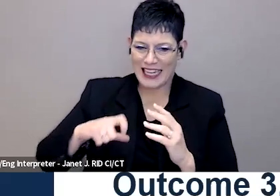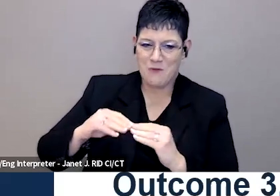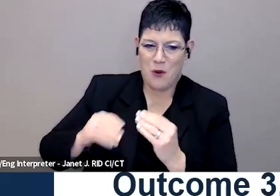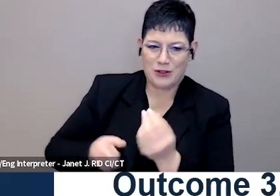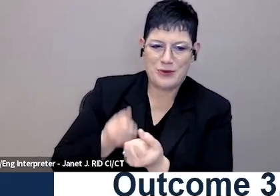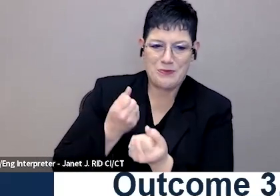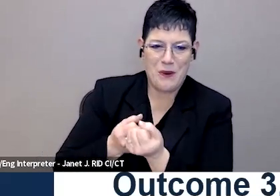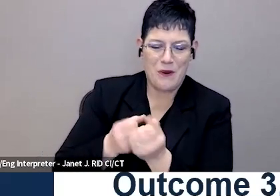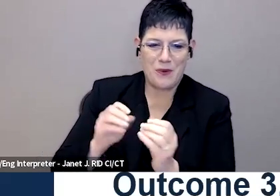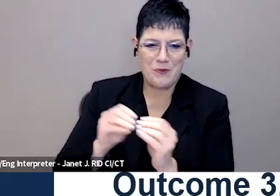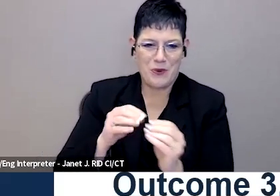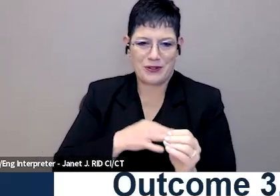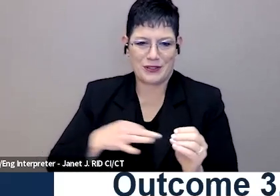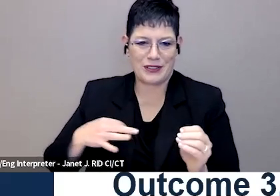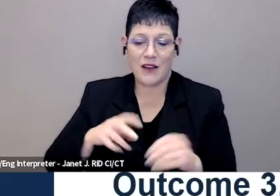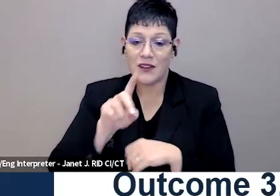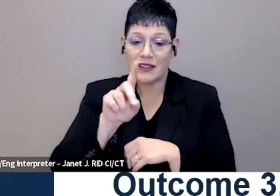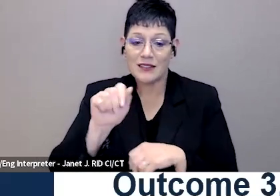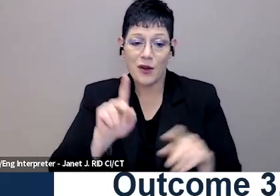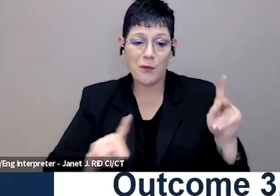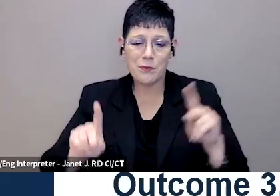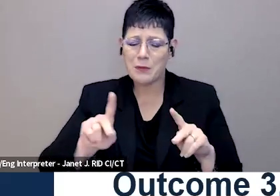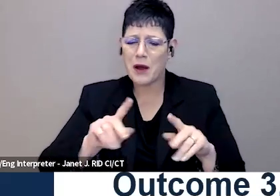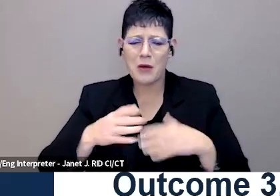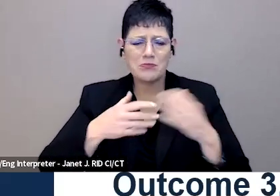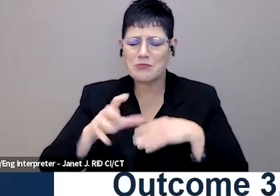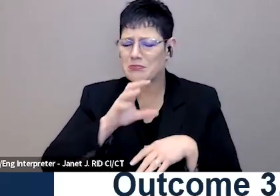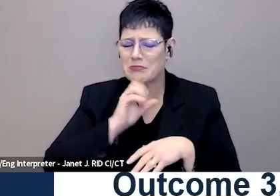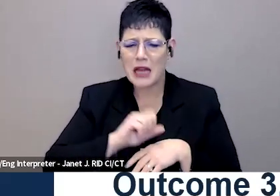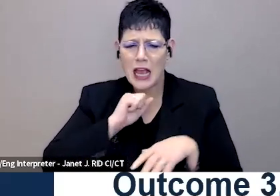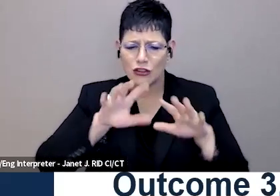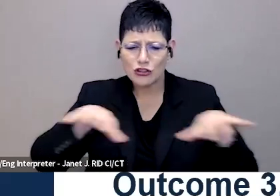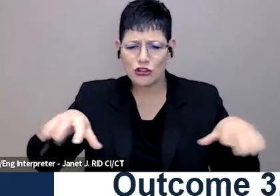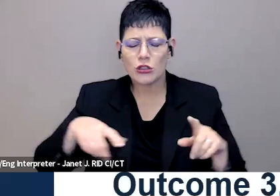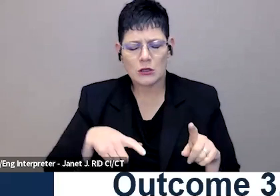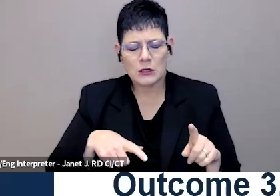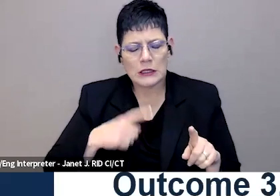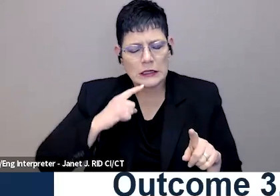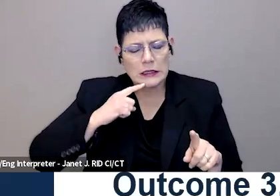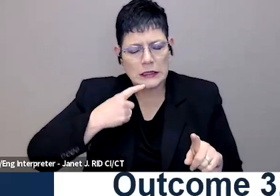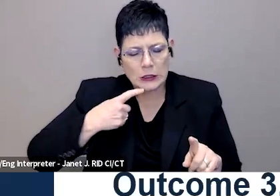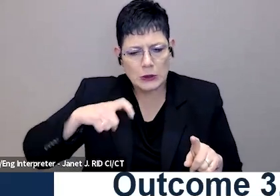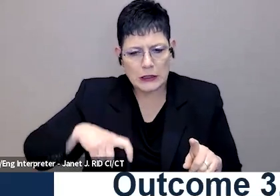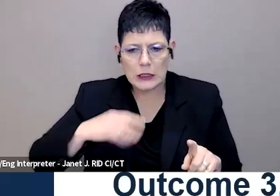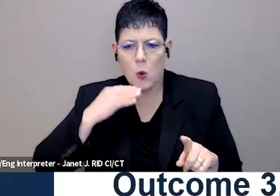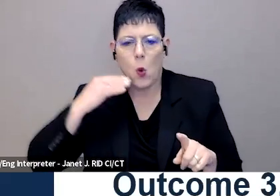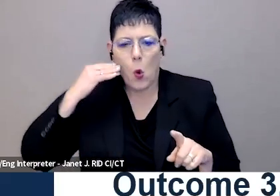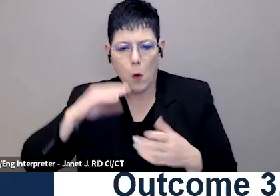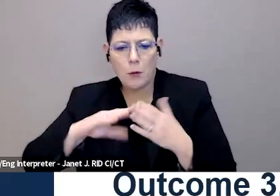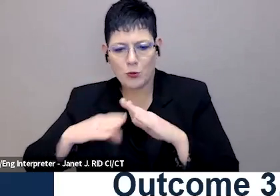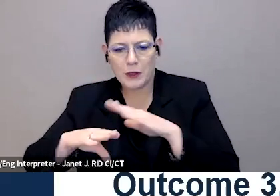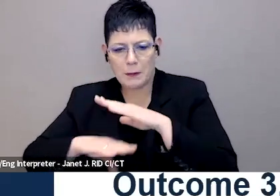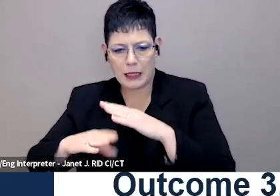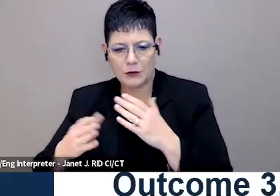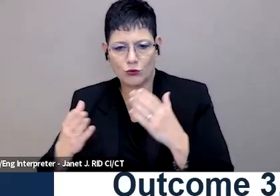disabled folks of all ages are in deep need of home and community-based services.